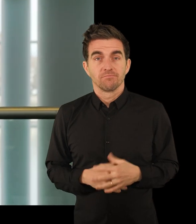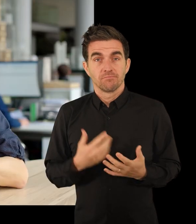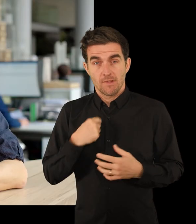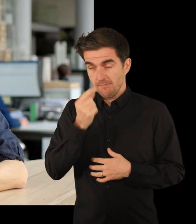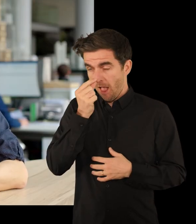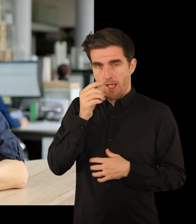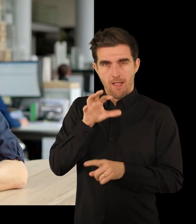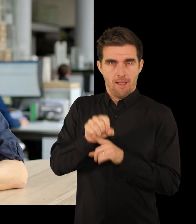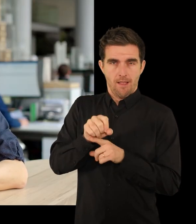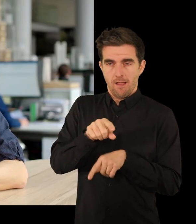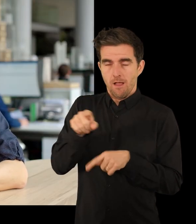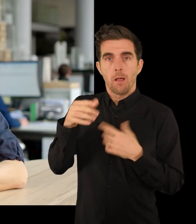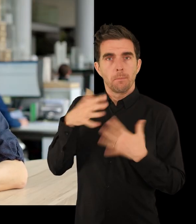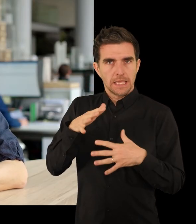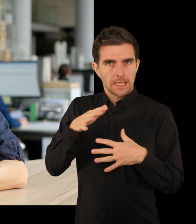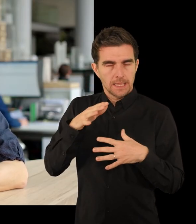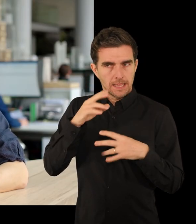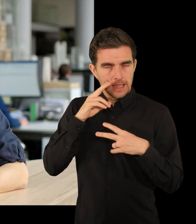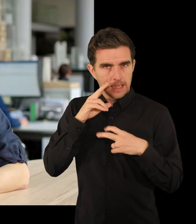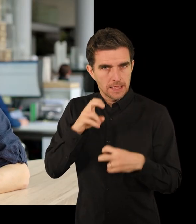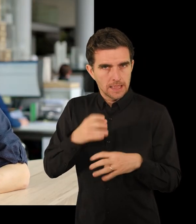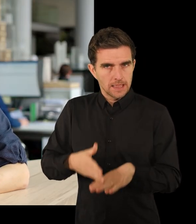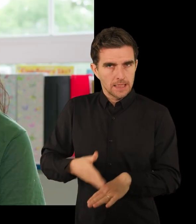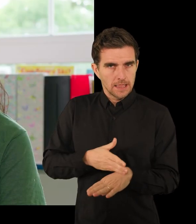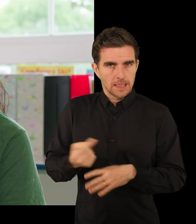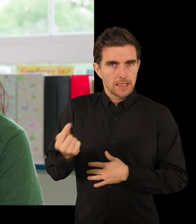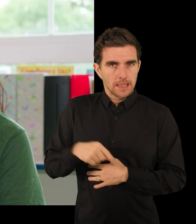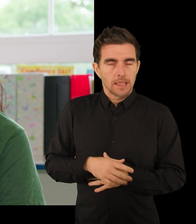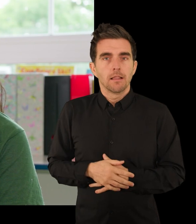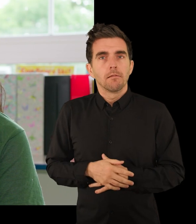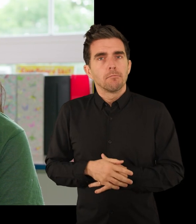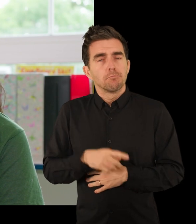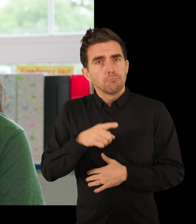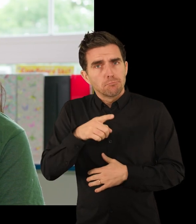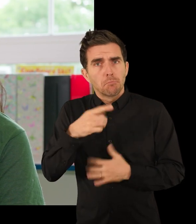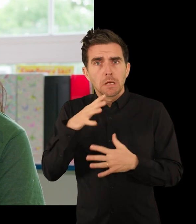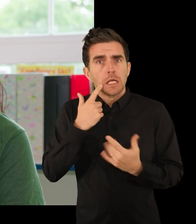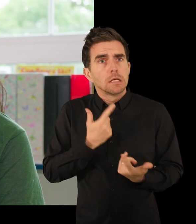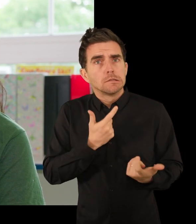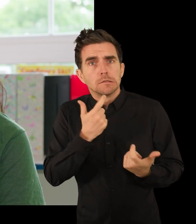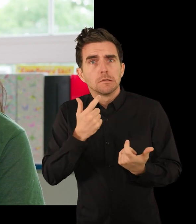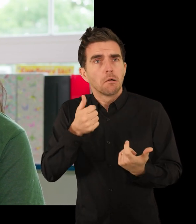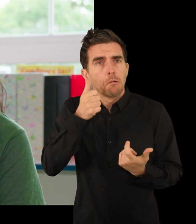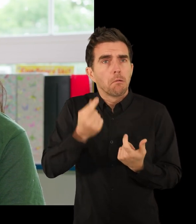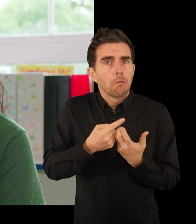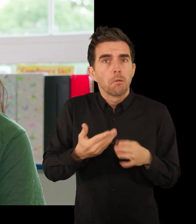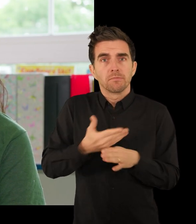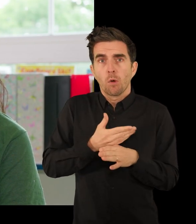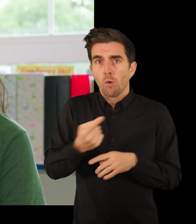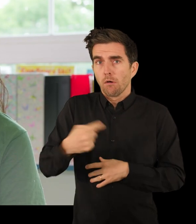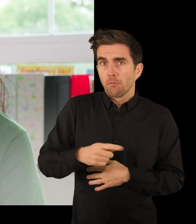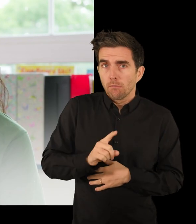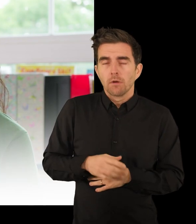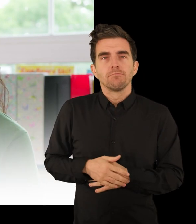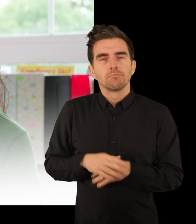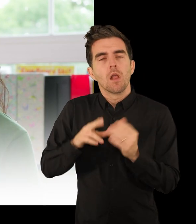I could tell a few of them actually did some homework. What did you find out before we visited them?